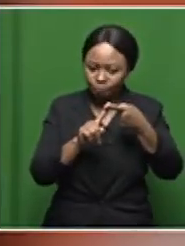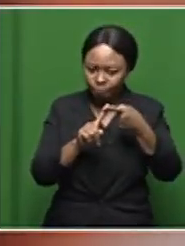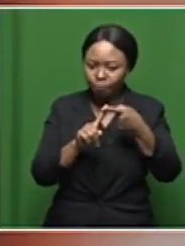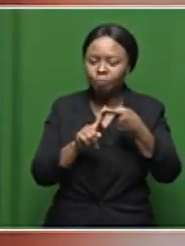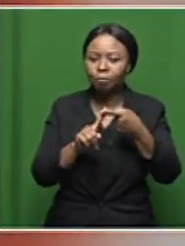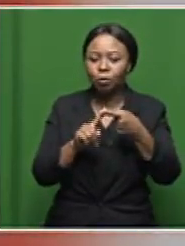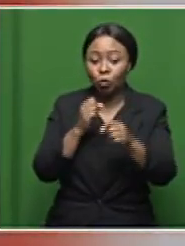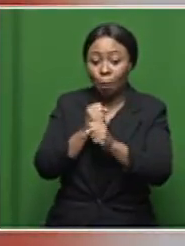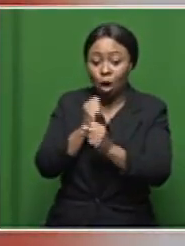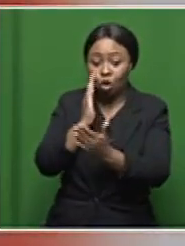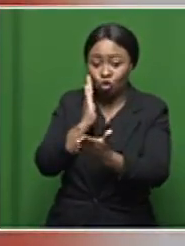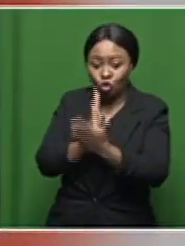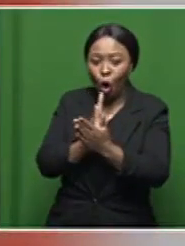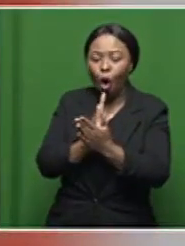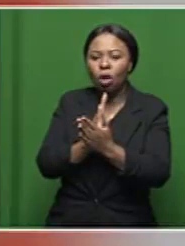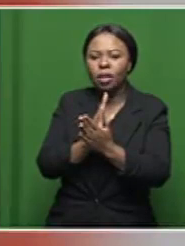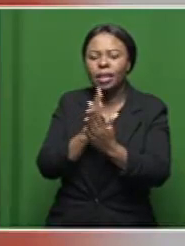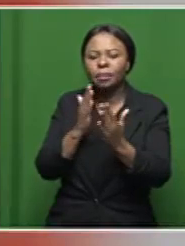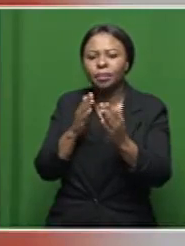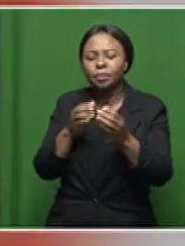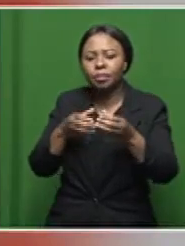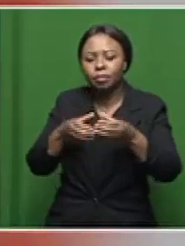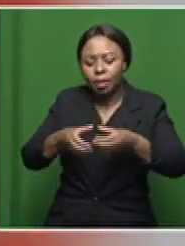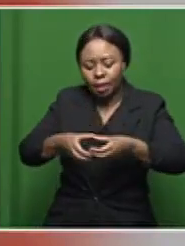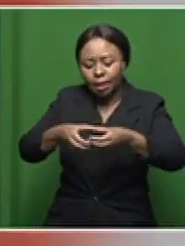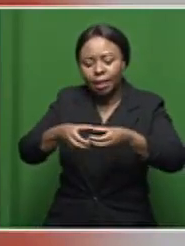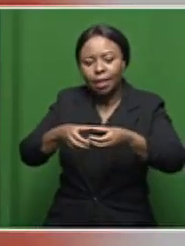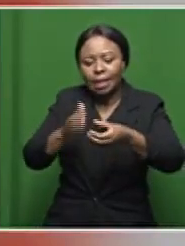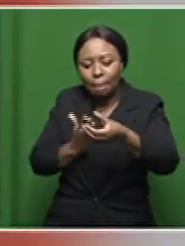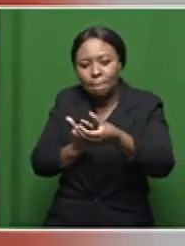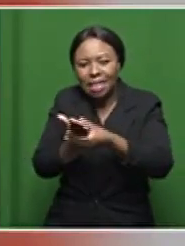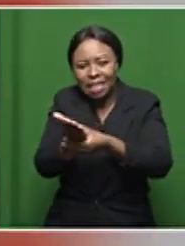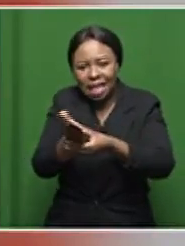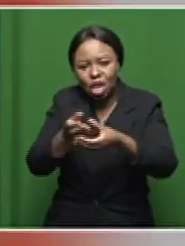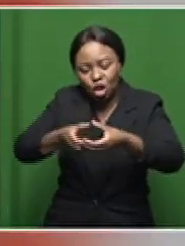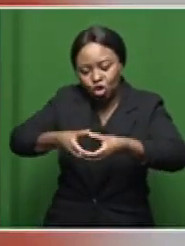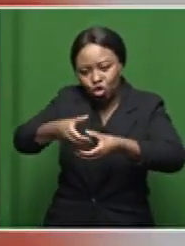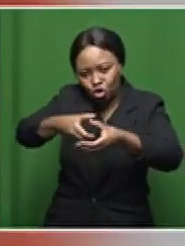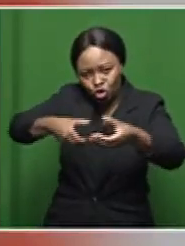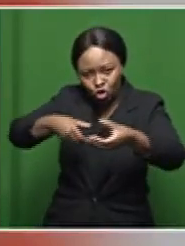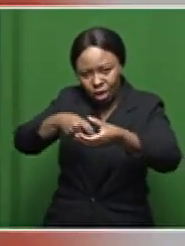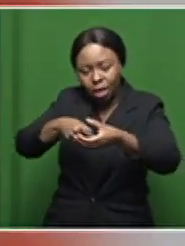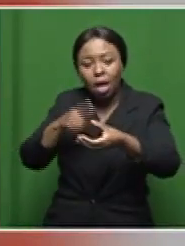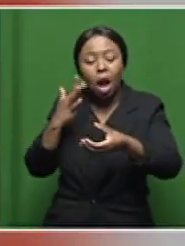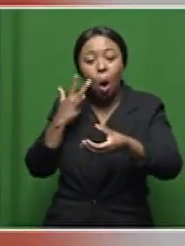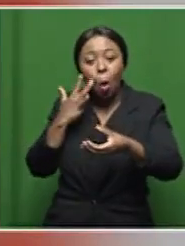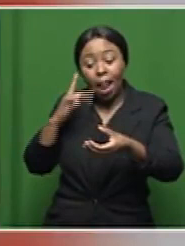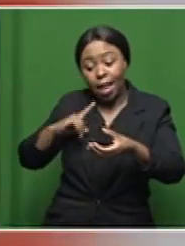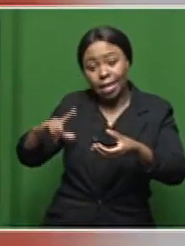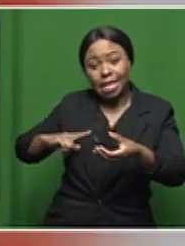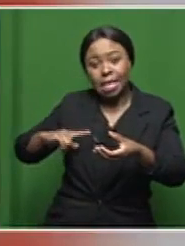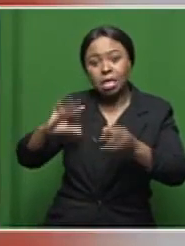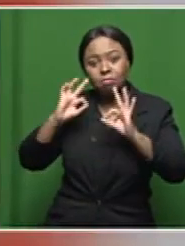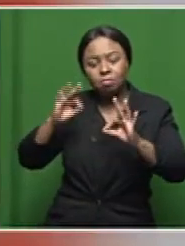actually make sure that it's a passage into the uterus. And also it does help when ladies are going on to their